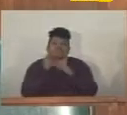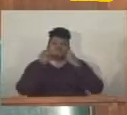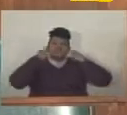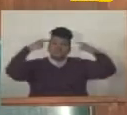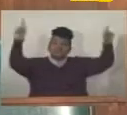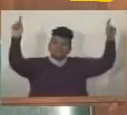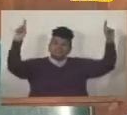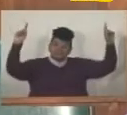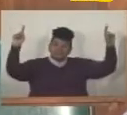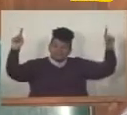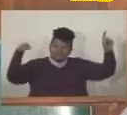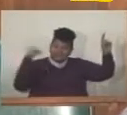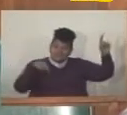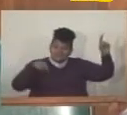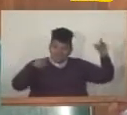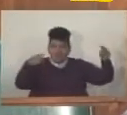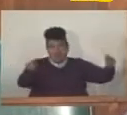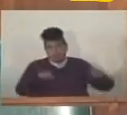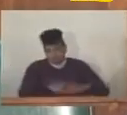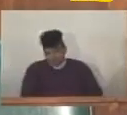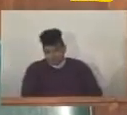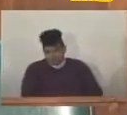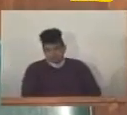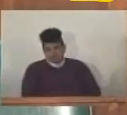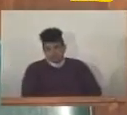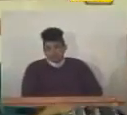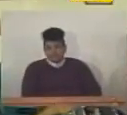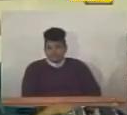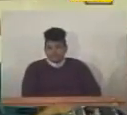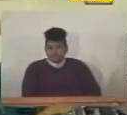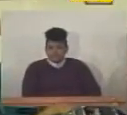success out of this.